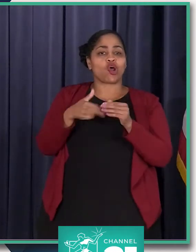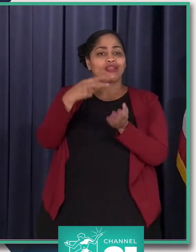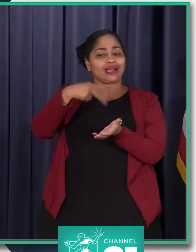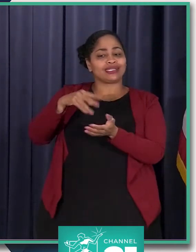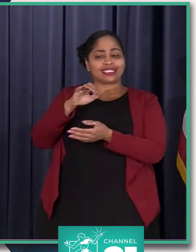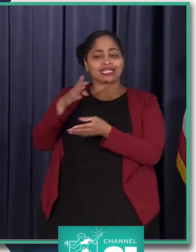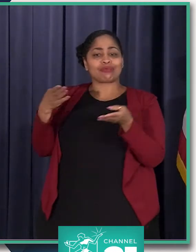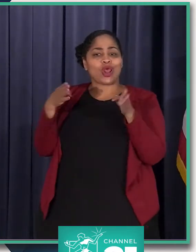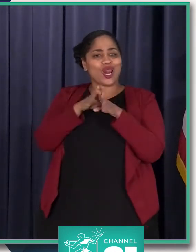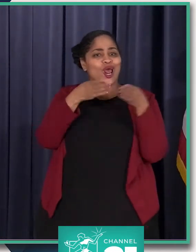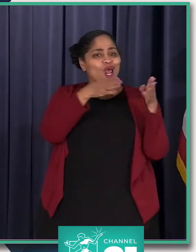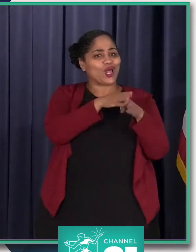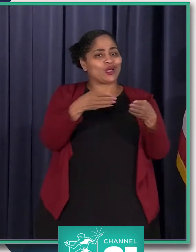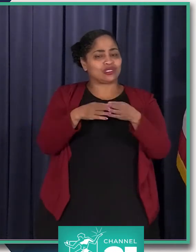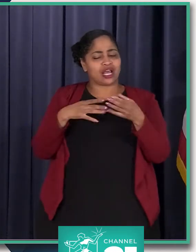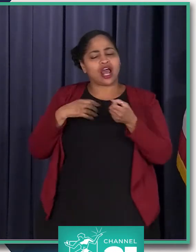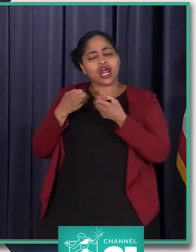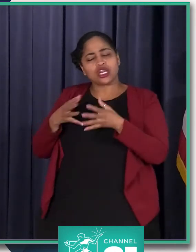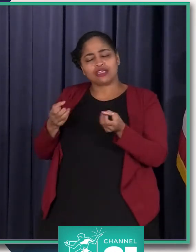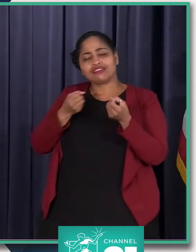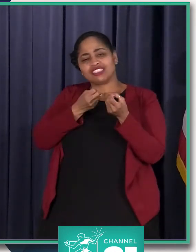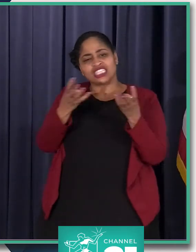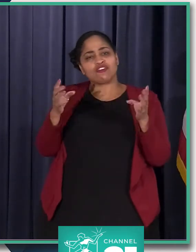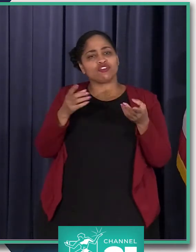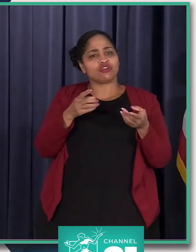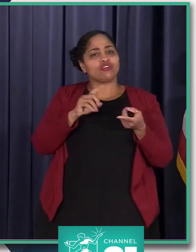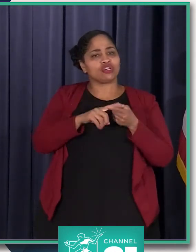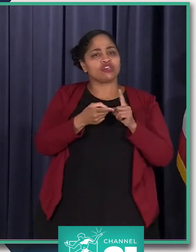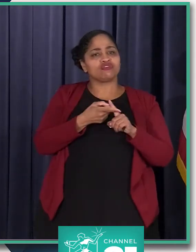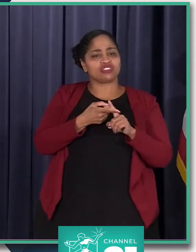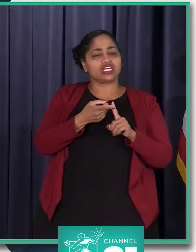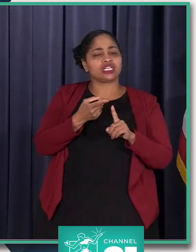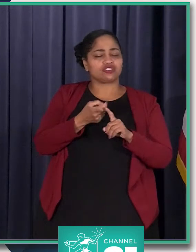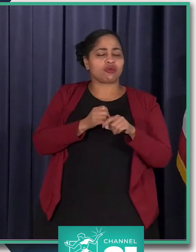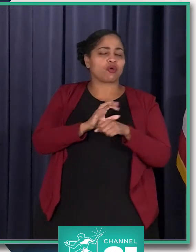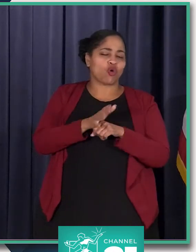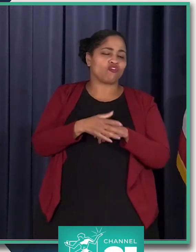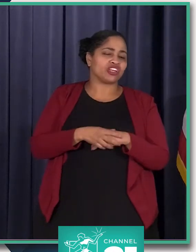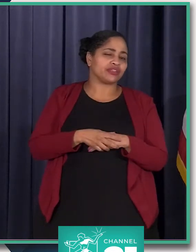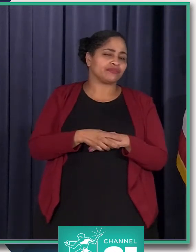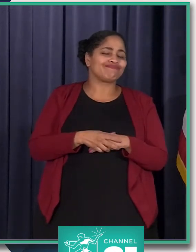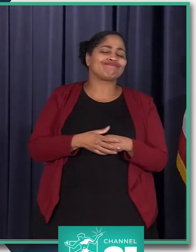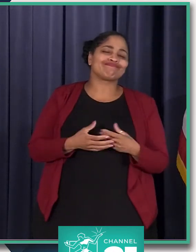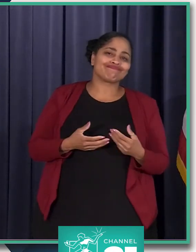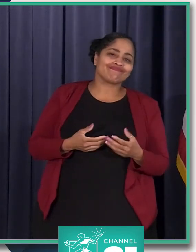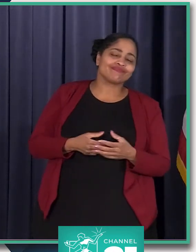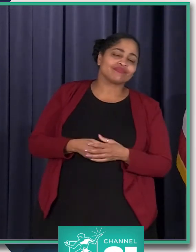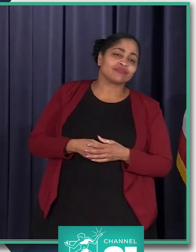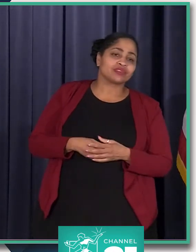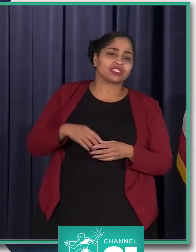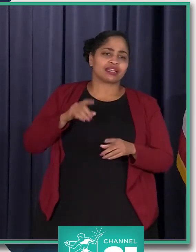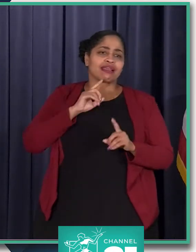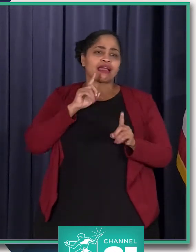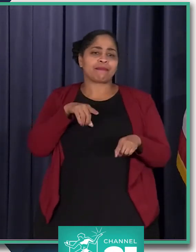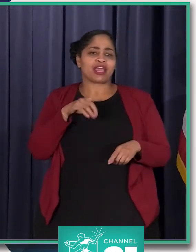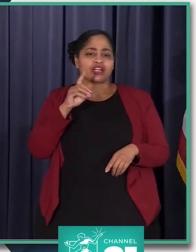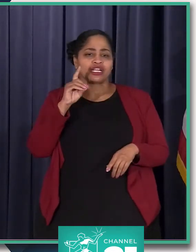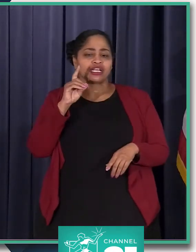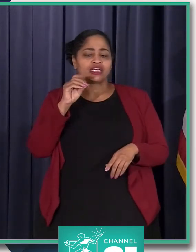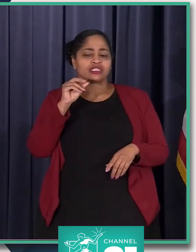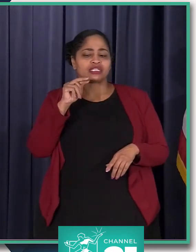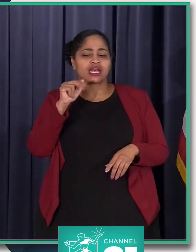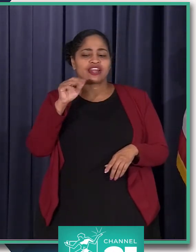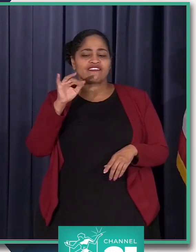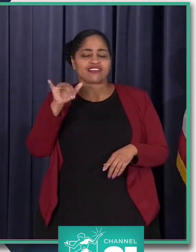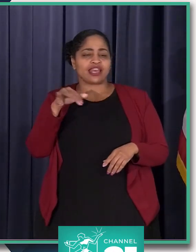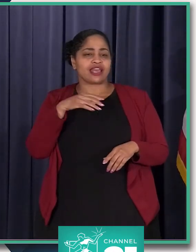closed, and lost quite a few friends to COVID as a result. Yeah. Commander Donna Faye Collins and I worked at the